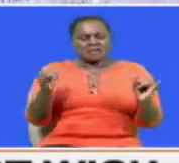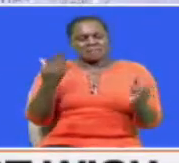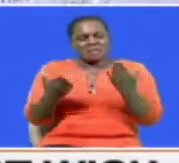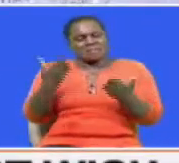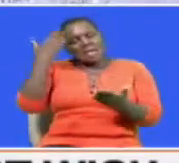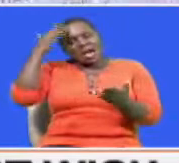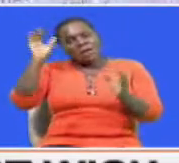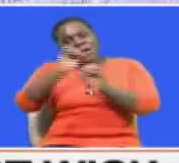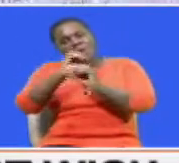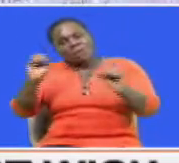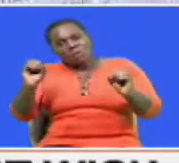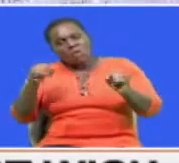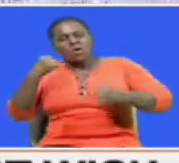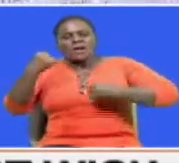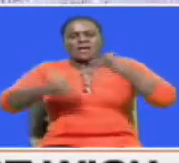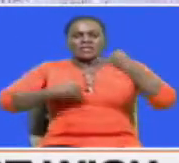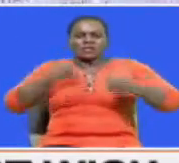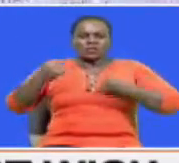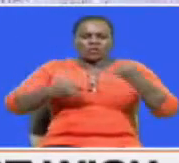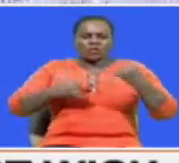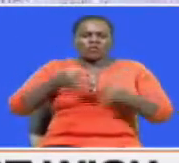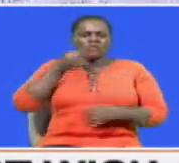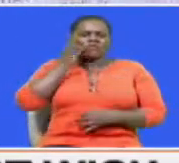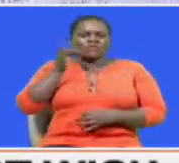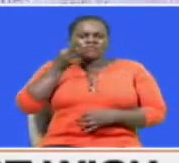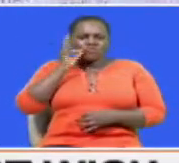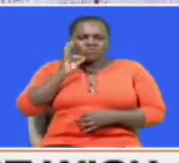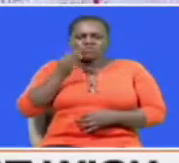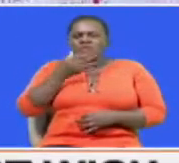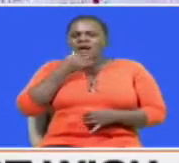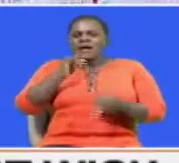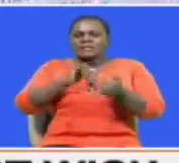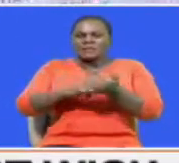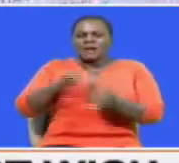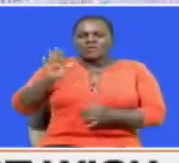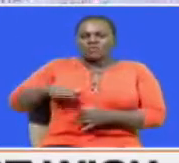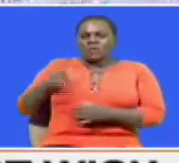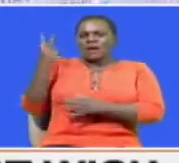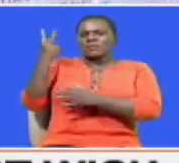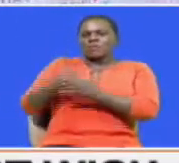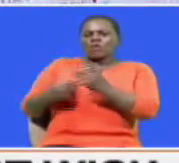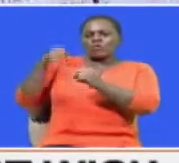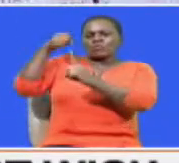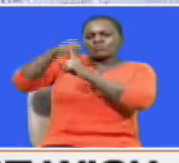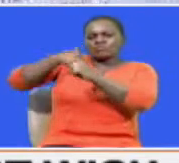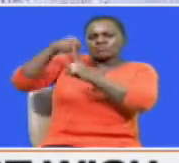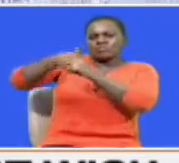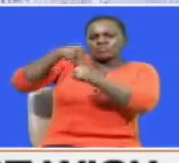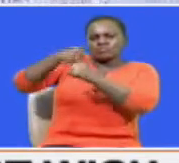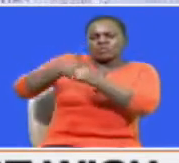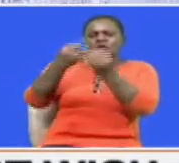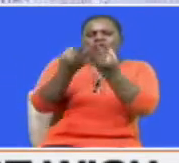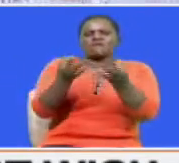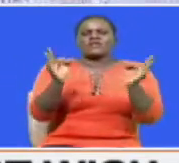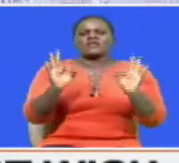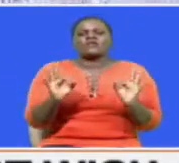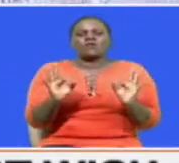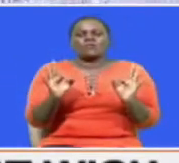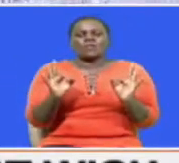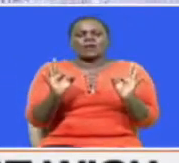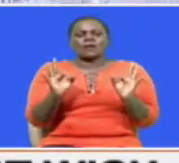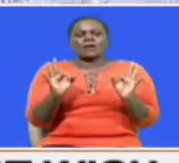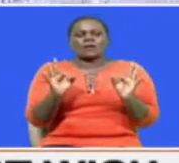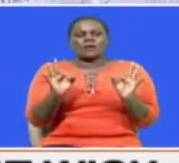maybe obliviously, enjoying the fruits of what Mukami and Kimathi fought so hard for: freedom